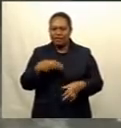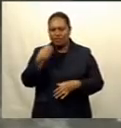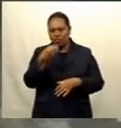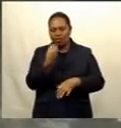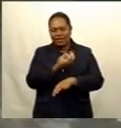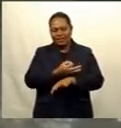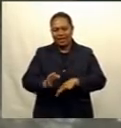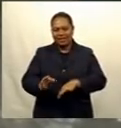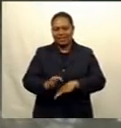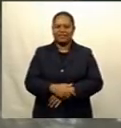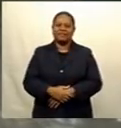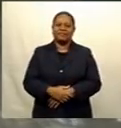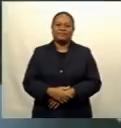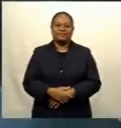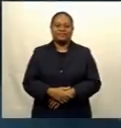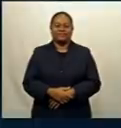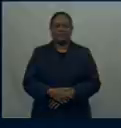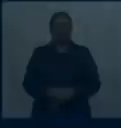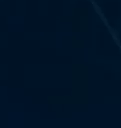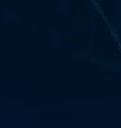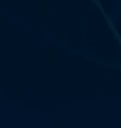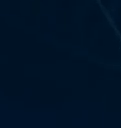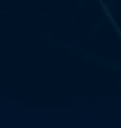families. Lina Rees, FBC News.